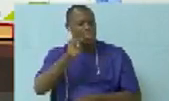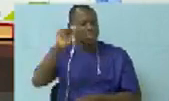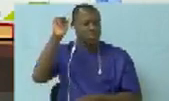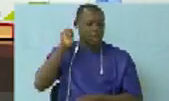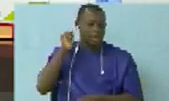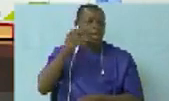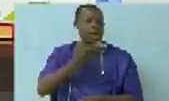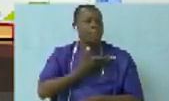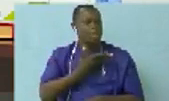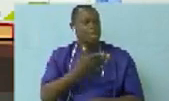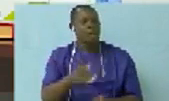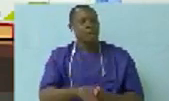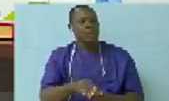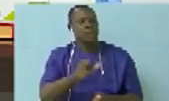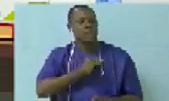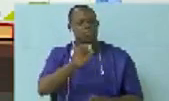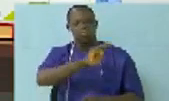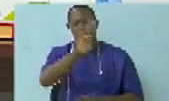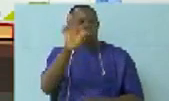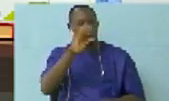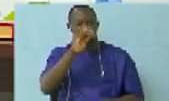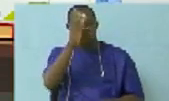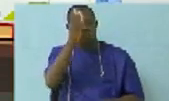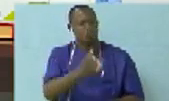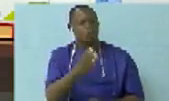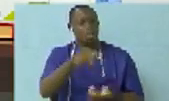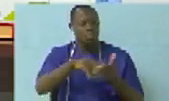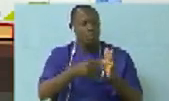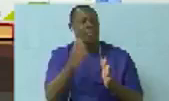he was not speaking the truth.